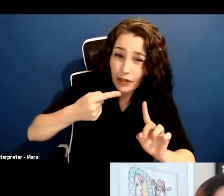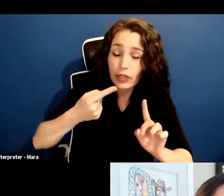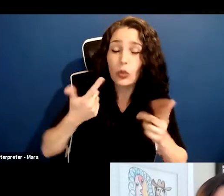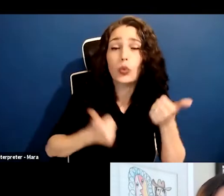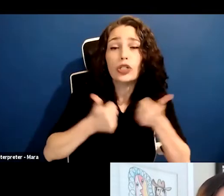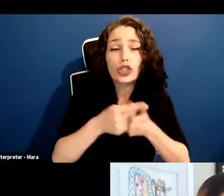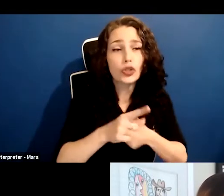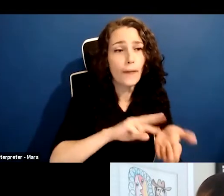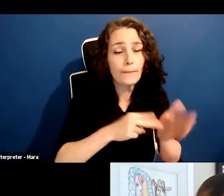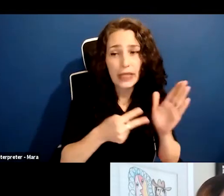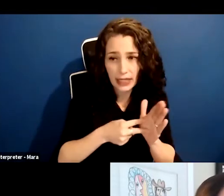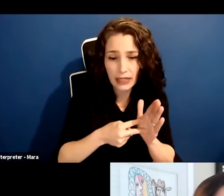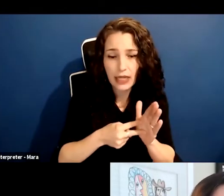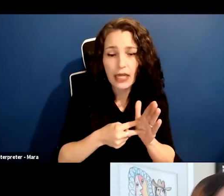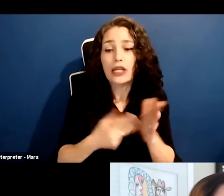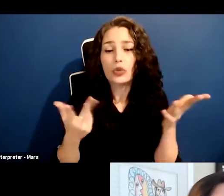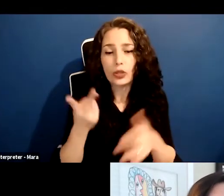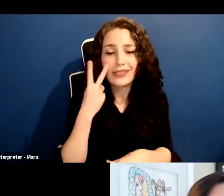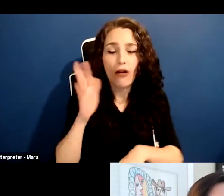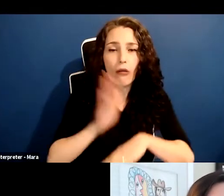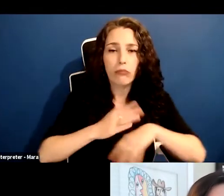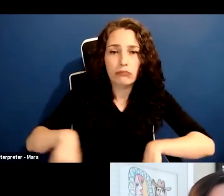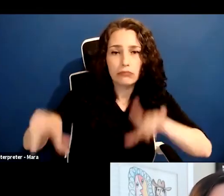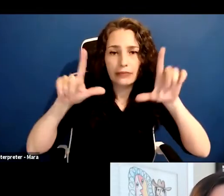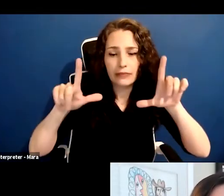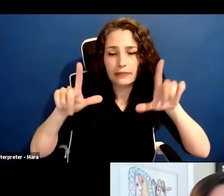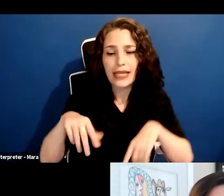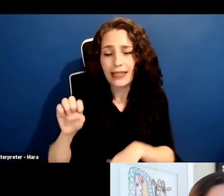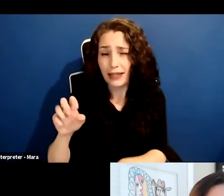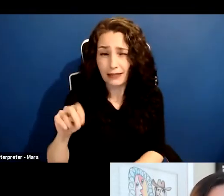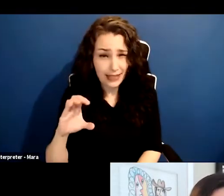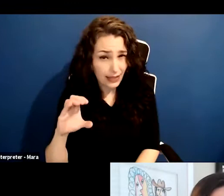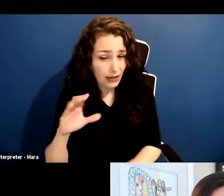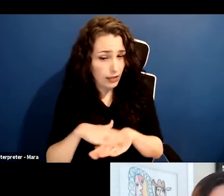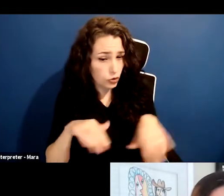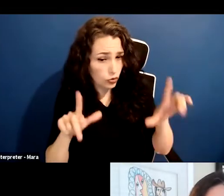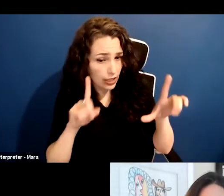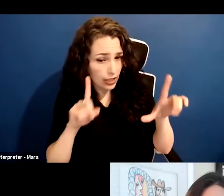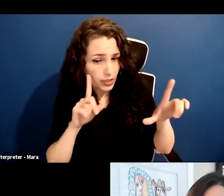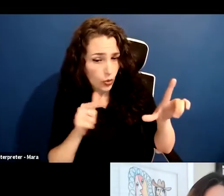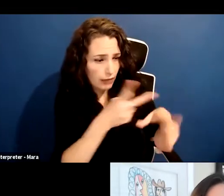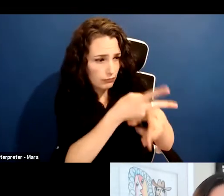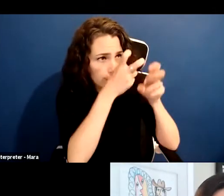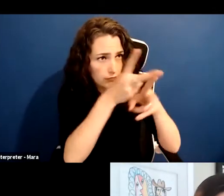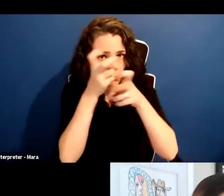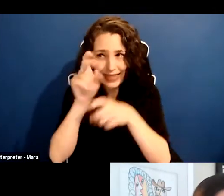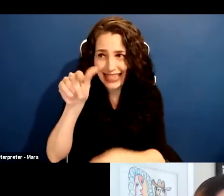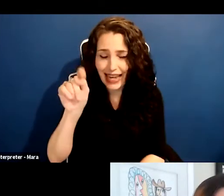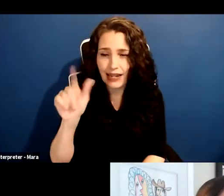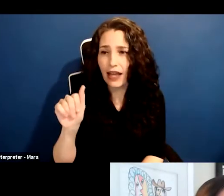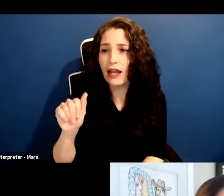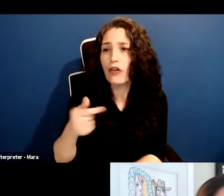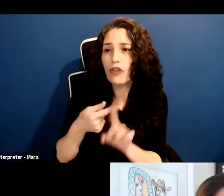is being seen on screen. That data is collected originally from 2019 data. We also have a